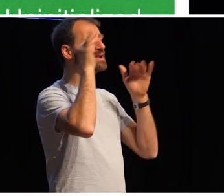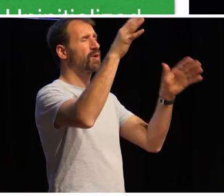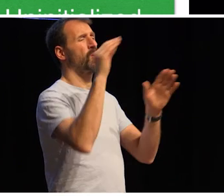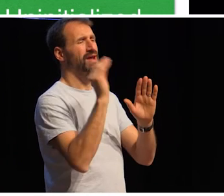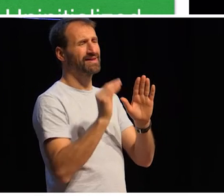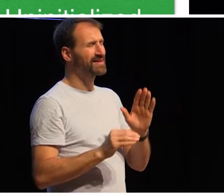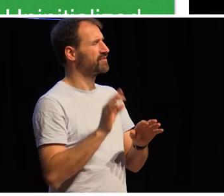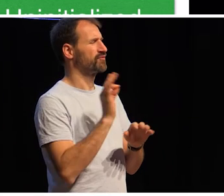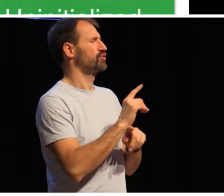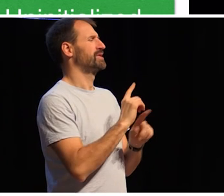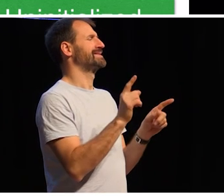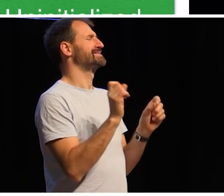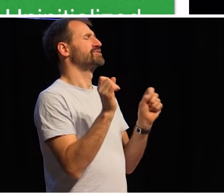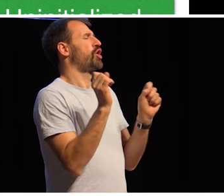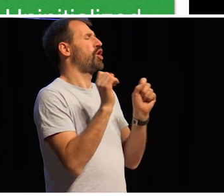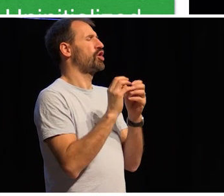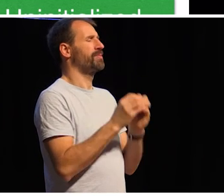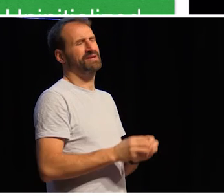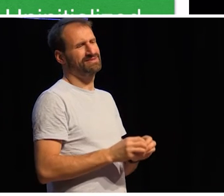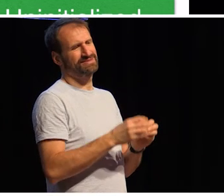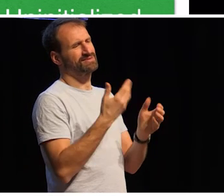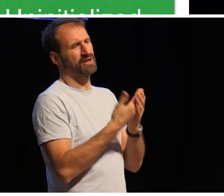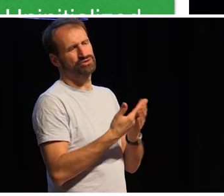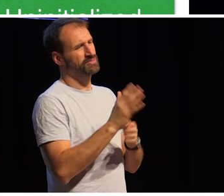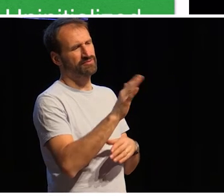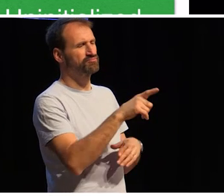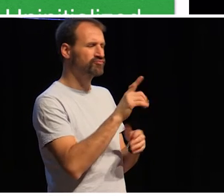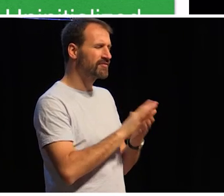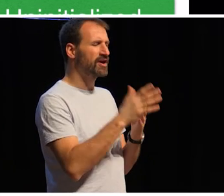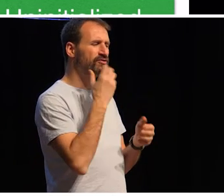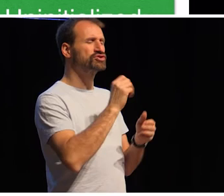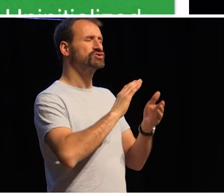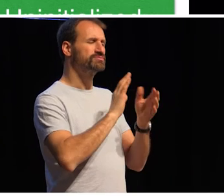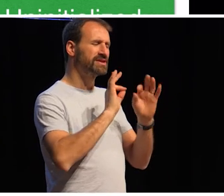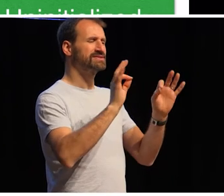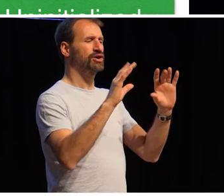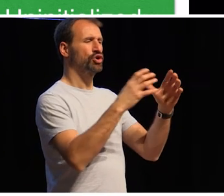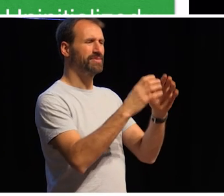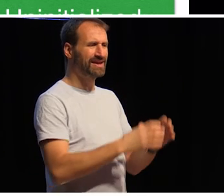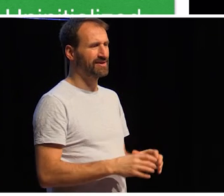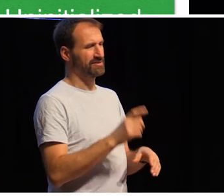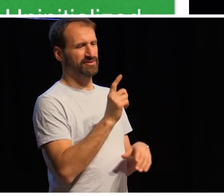not super complicated example. You do want this to be nicely grouped and not work in your editor probably.